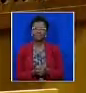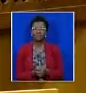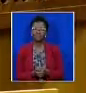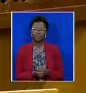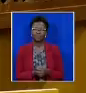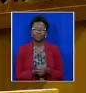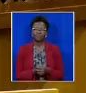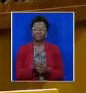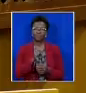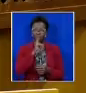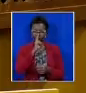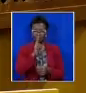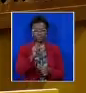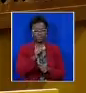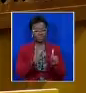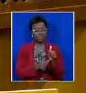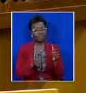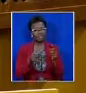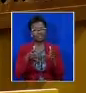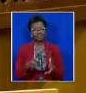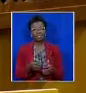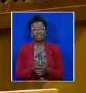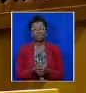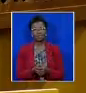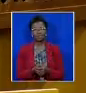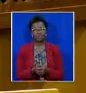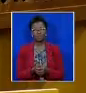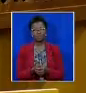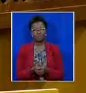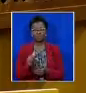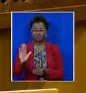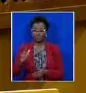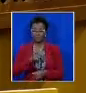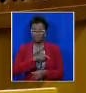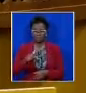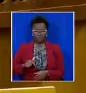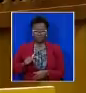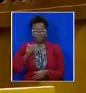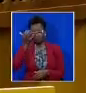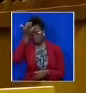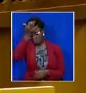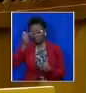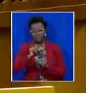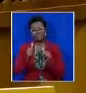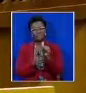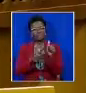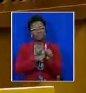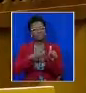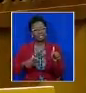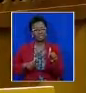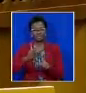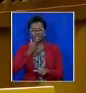Honourable Deputy Speaker, Your Excellencies President Zuma and Deputy President